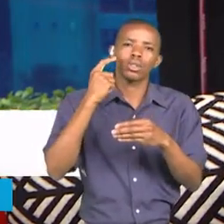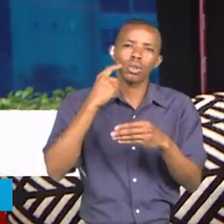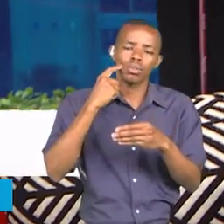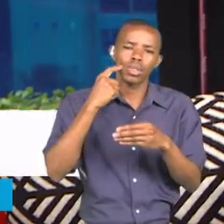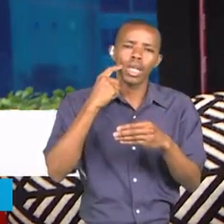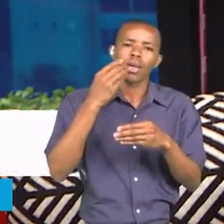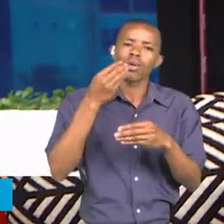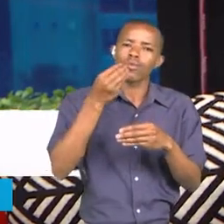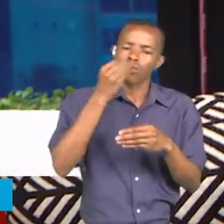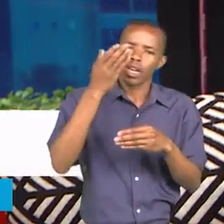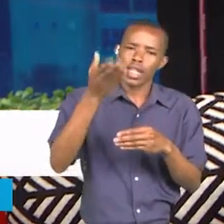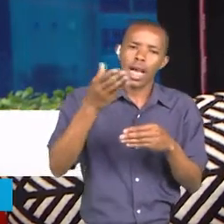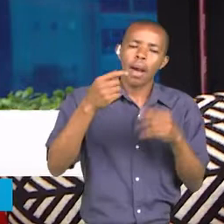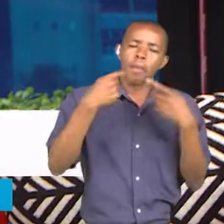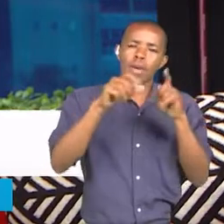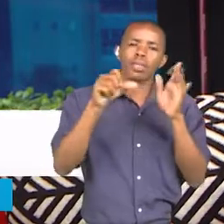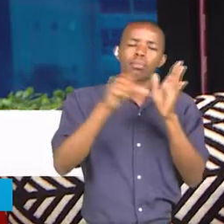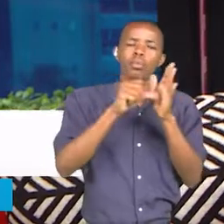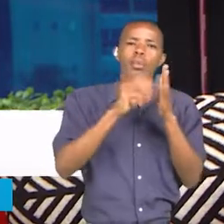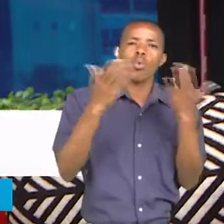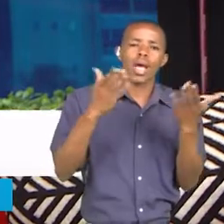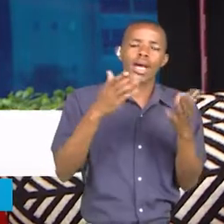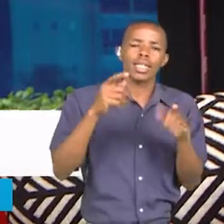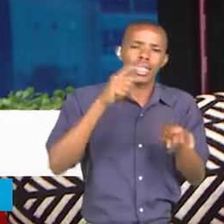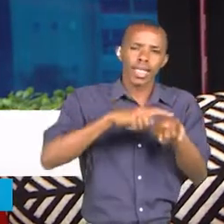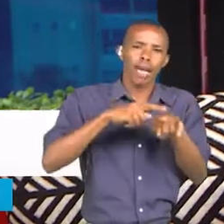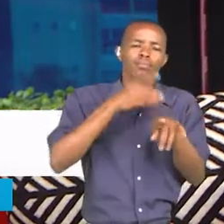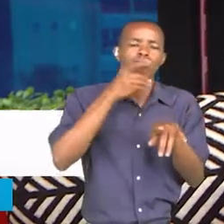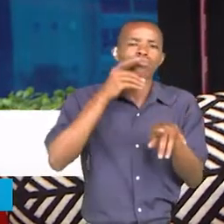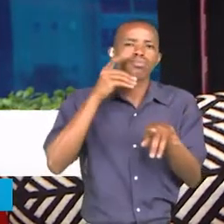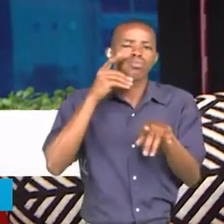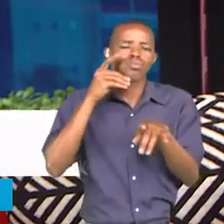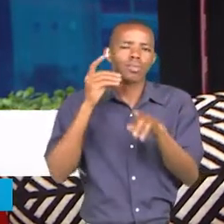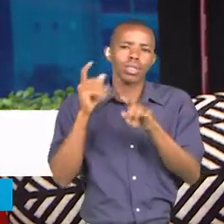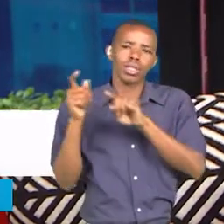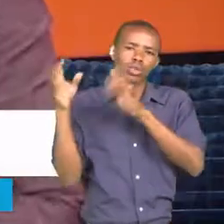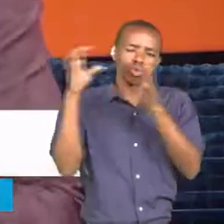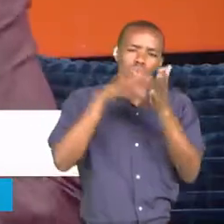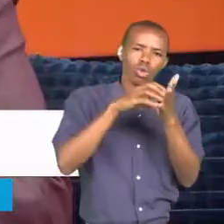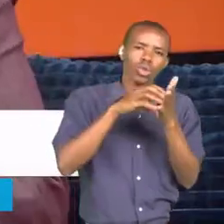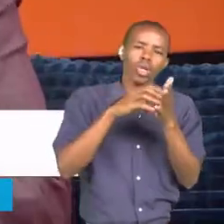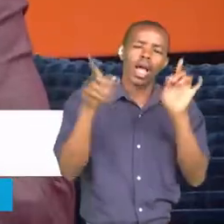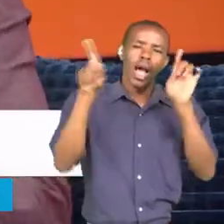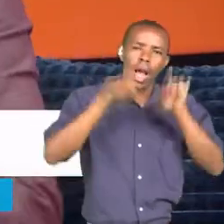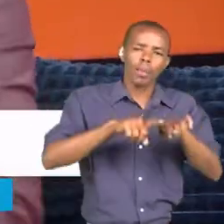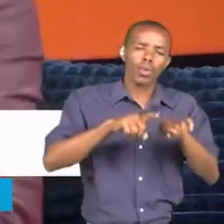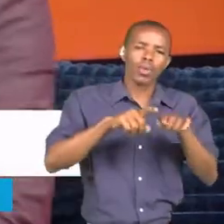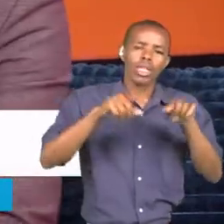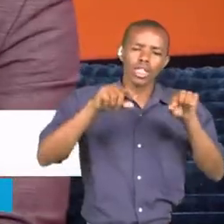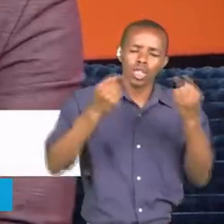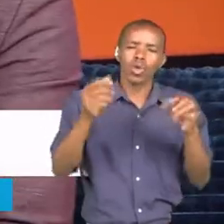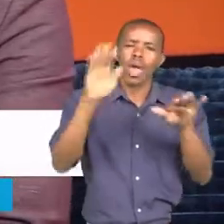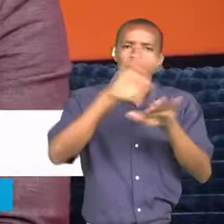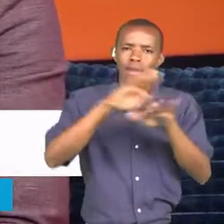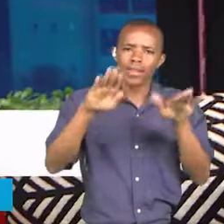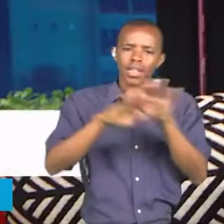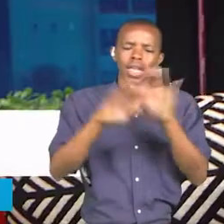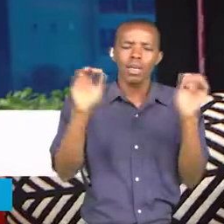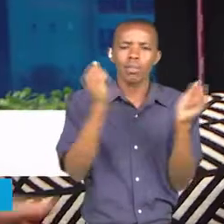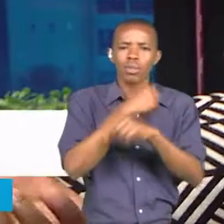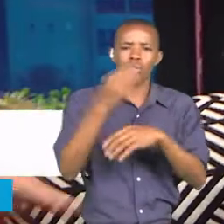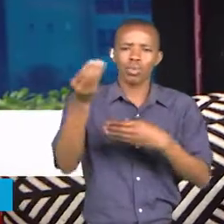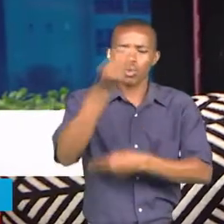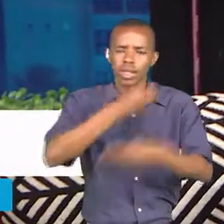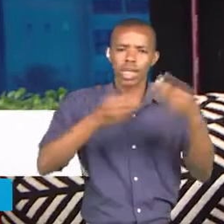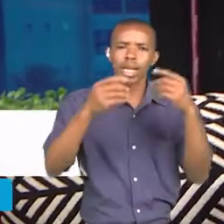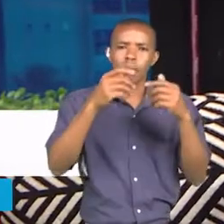only problem is that when the drought comes, it destroys the income, you know, the livelihoods of these people, their cattle, and therefore they can't sell milk, which would